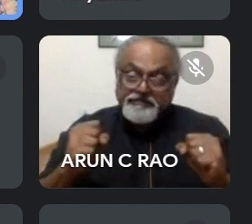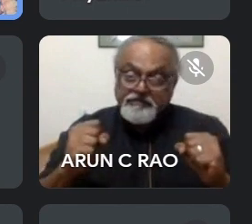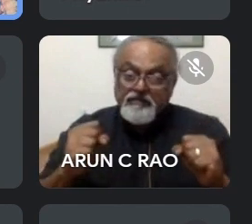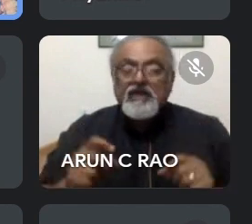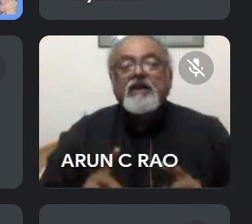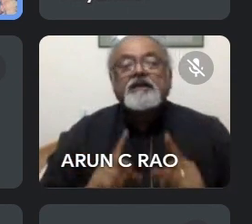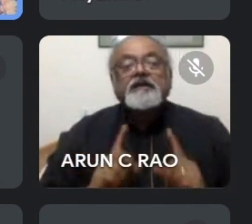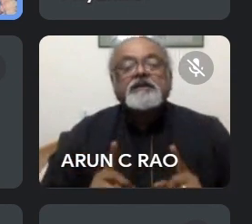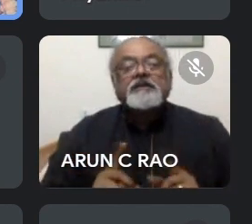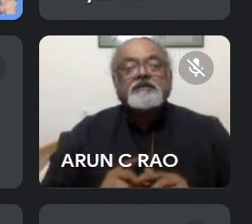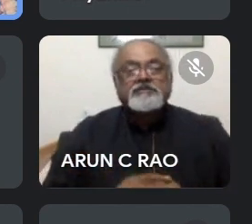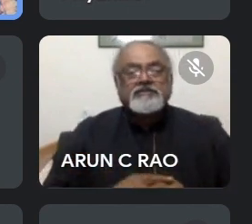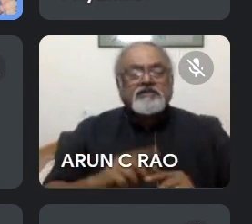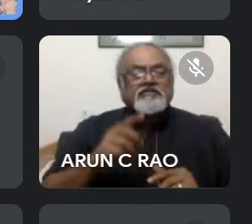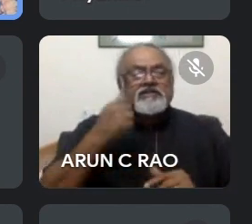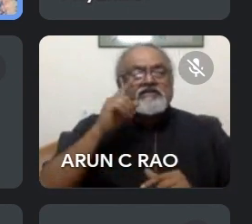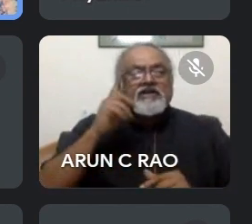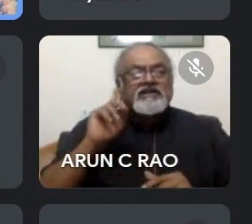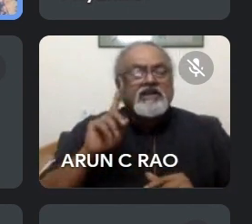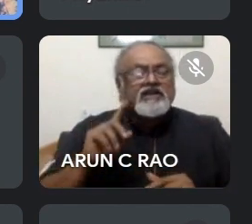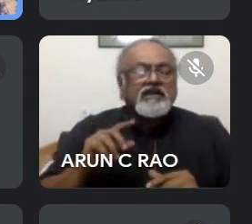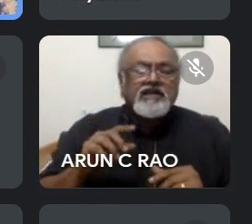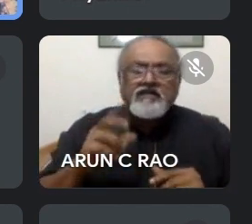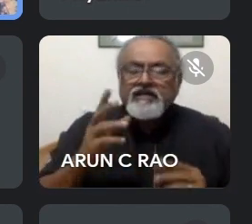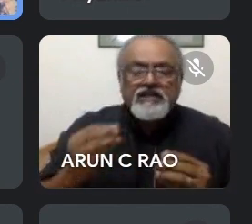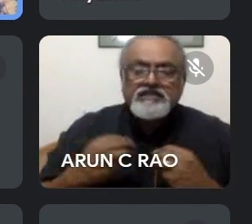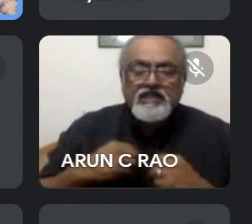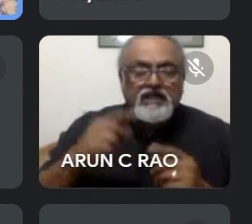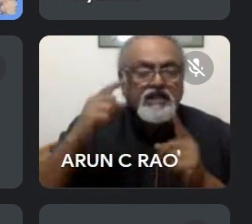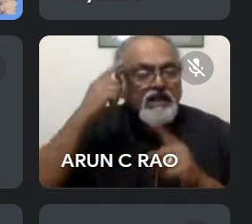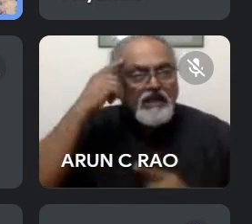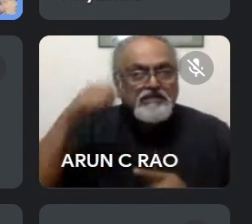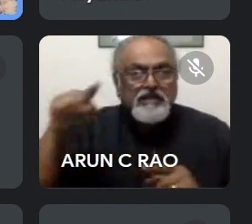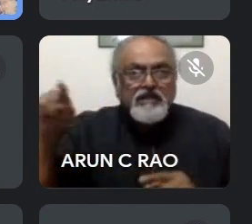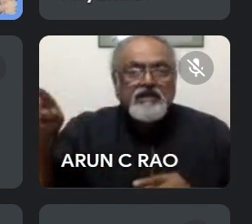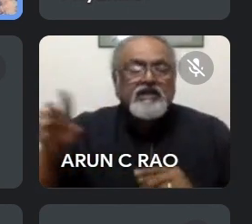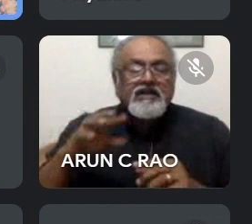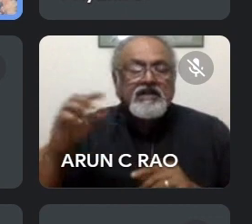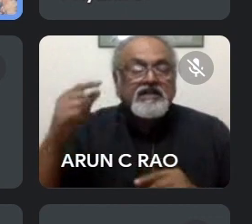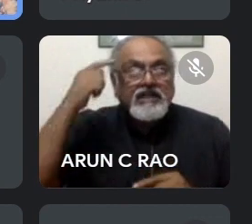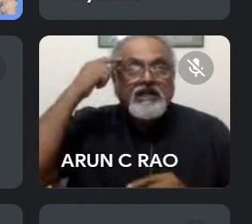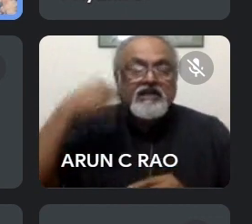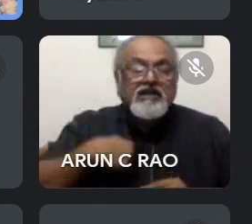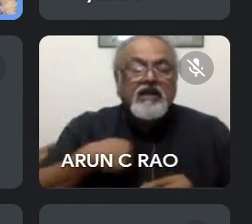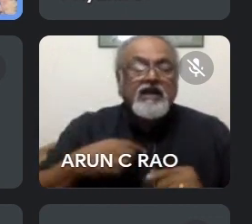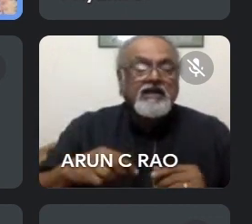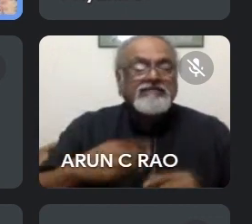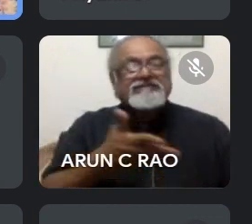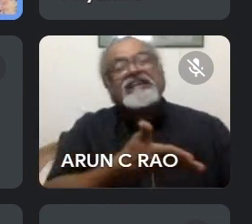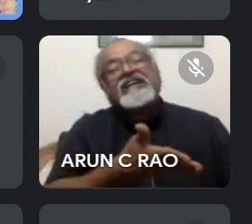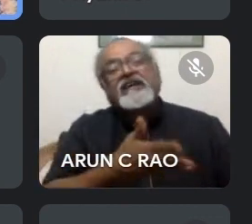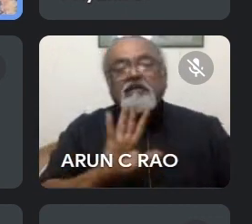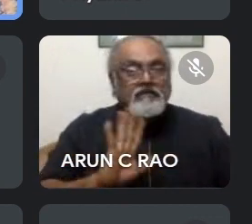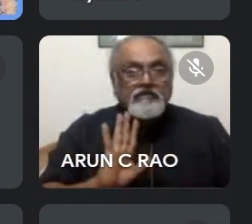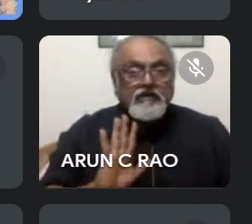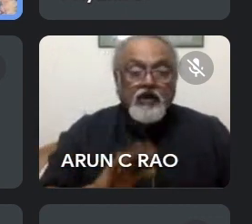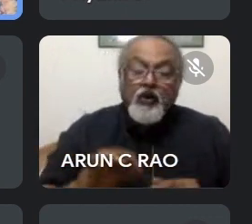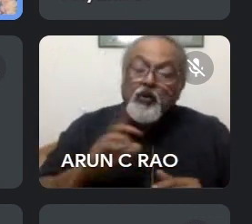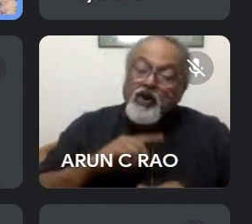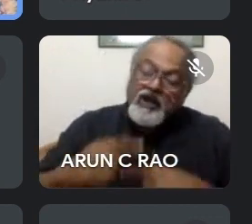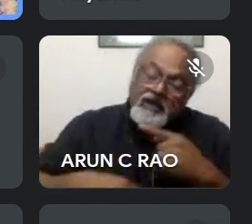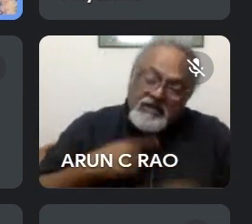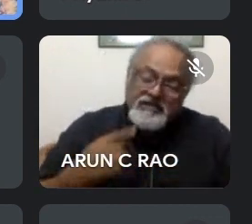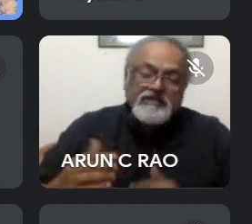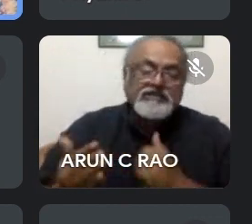me as a let's say neurodivergent or something, but they were always accommodative, understanding of me. They were always